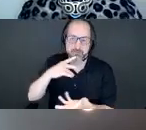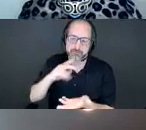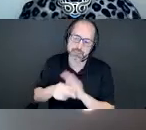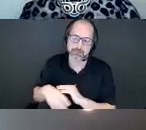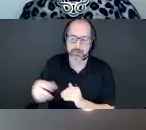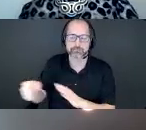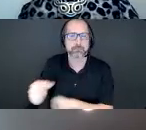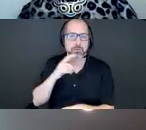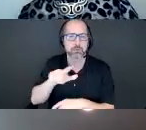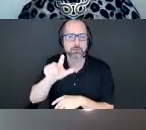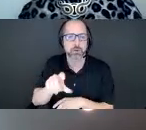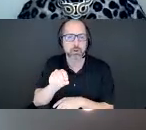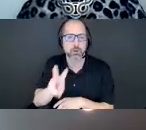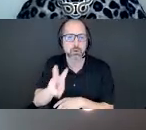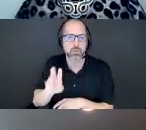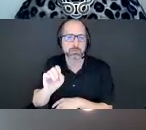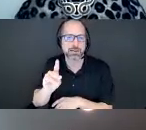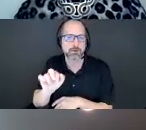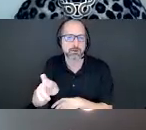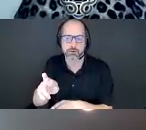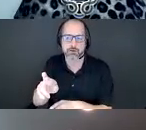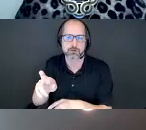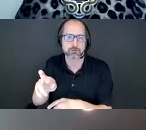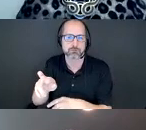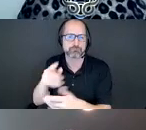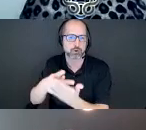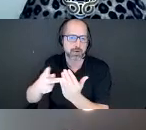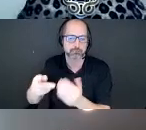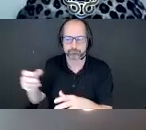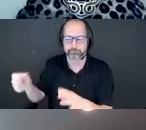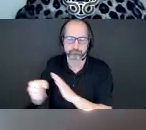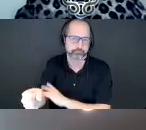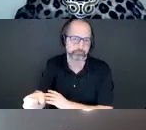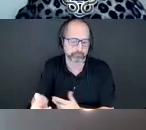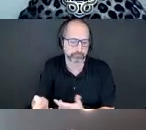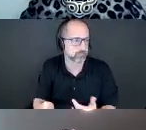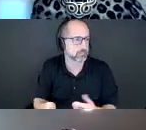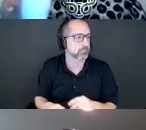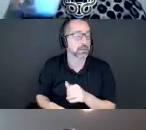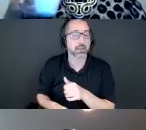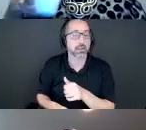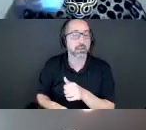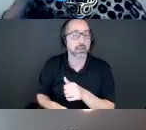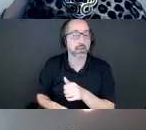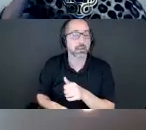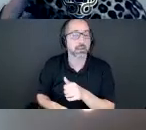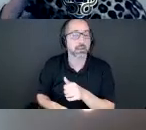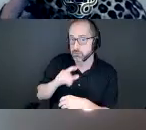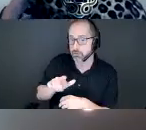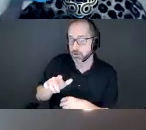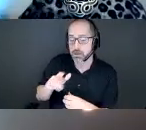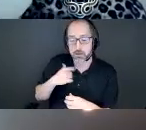the residential treatment. So what I just had a resources- question, Marilyn, are there like wait lists to get access